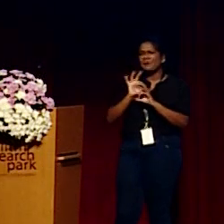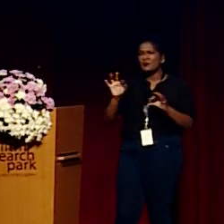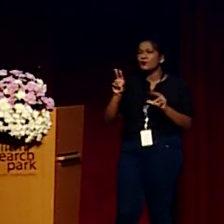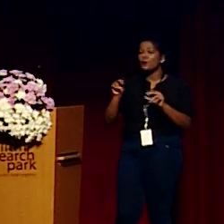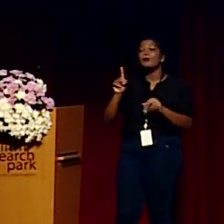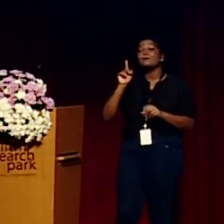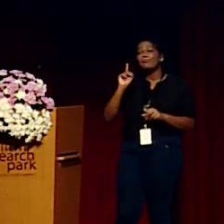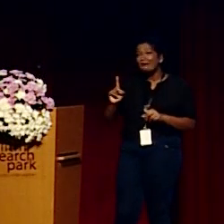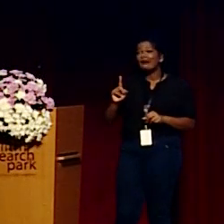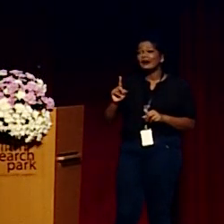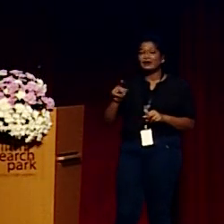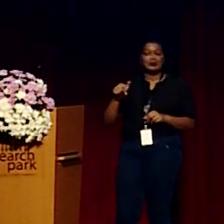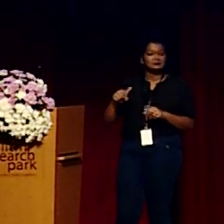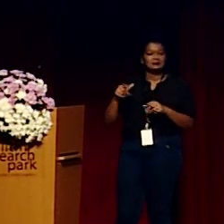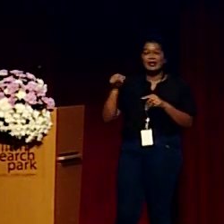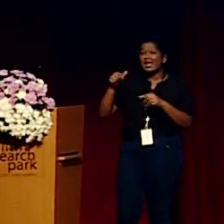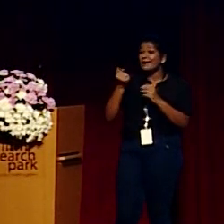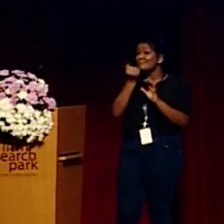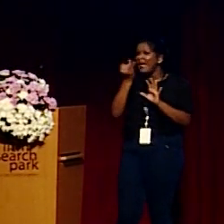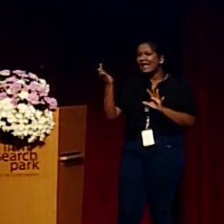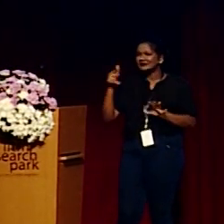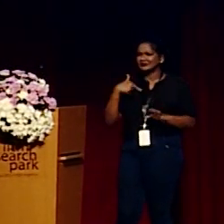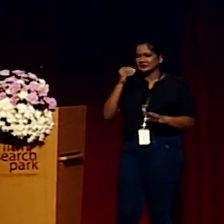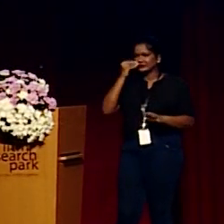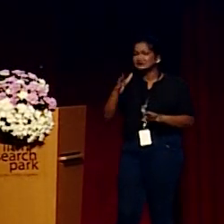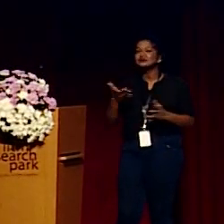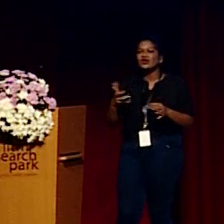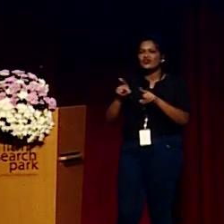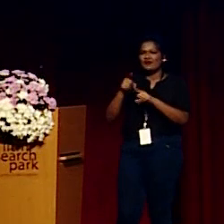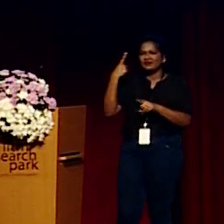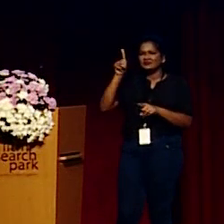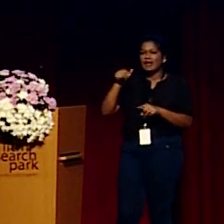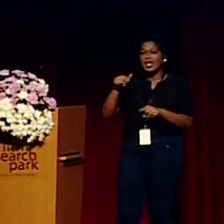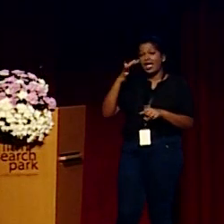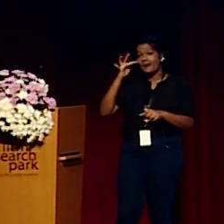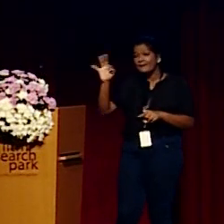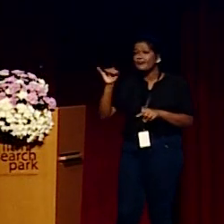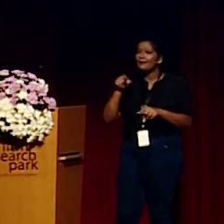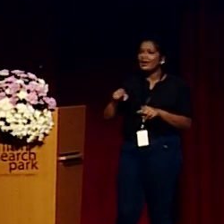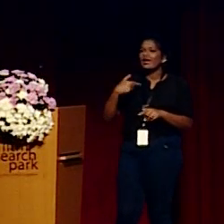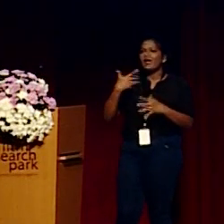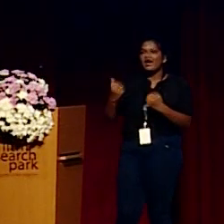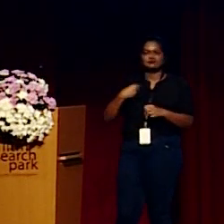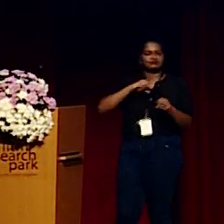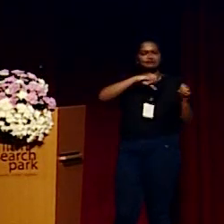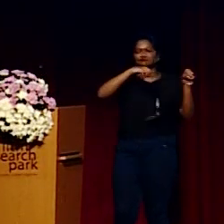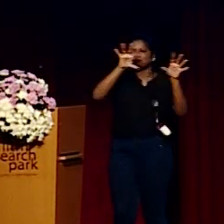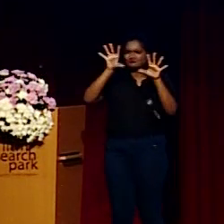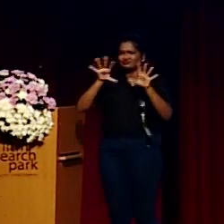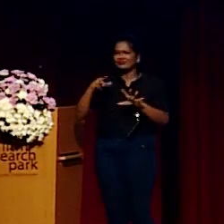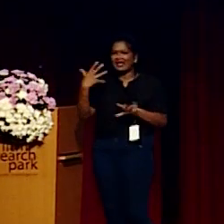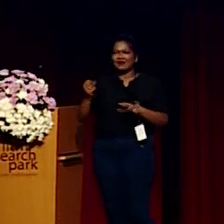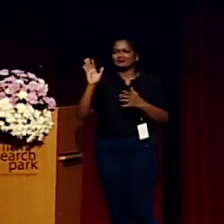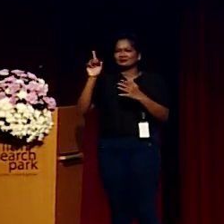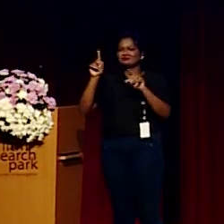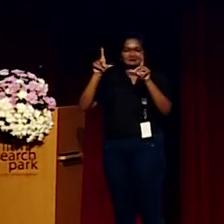understand. In particular, of course, being in mathematics, mathematics is one of those elements where I've put together a couple of examples on the slide.